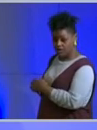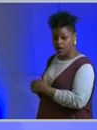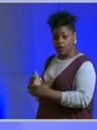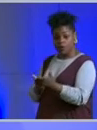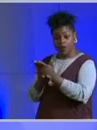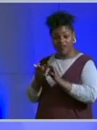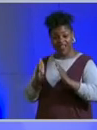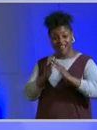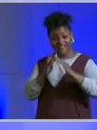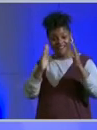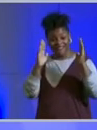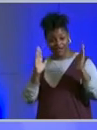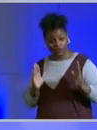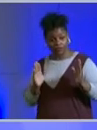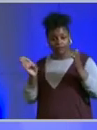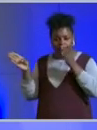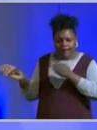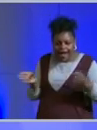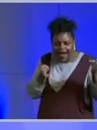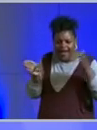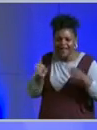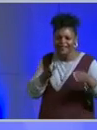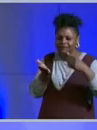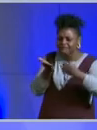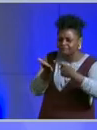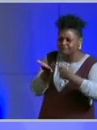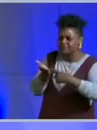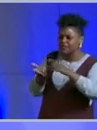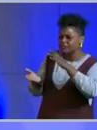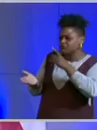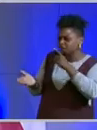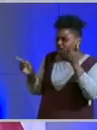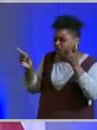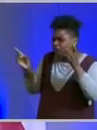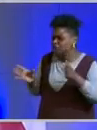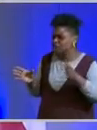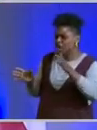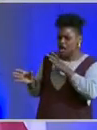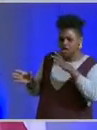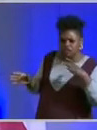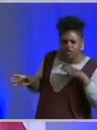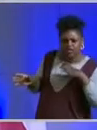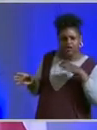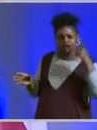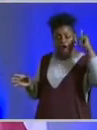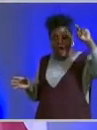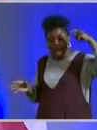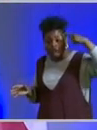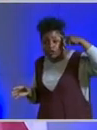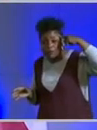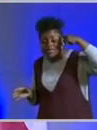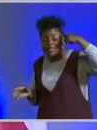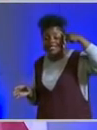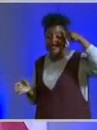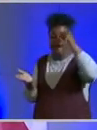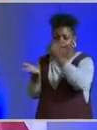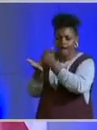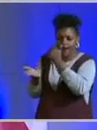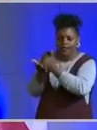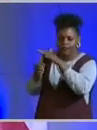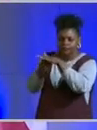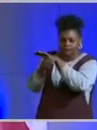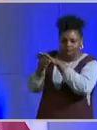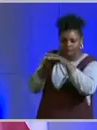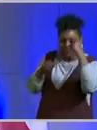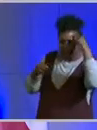planning directors committees for the Council of Governments, COG, to help the region think increasingly about